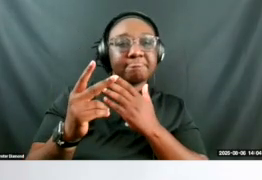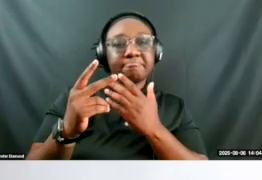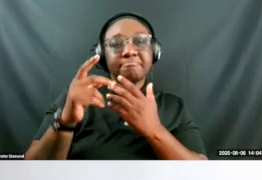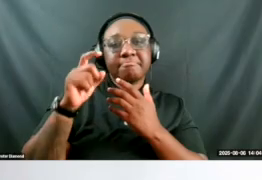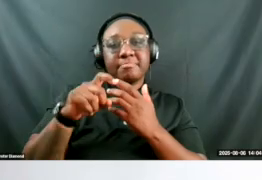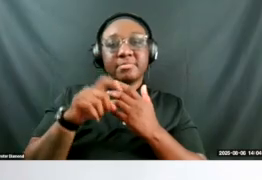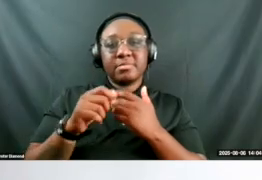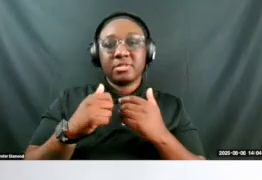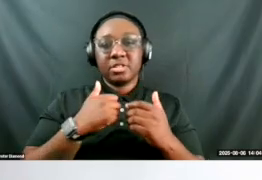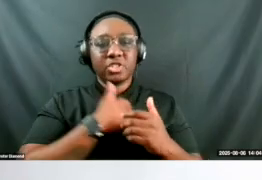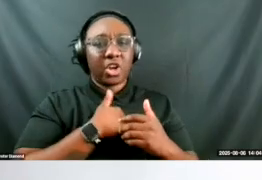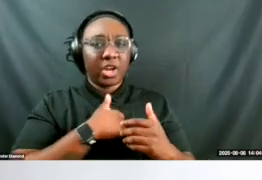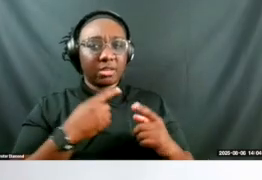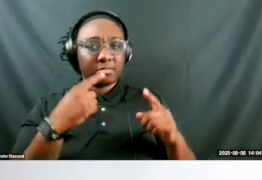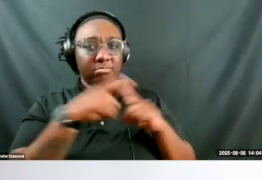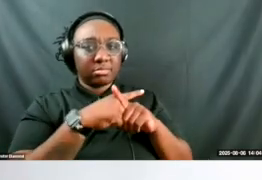out.